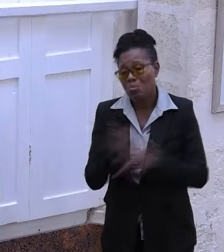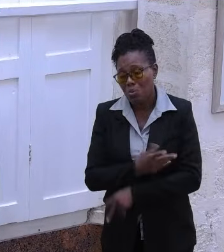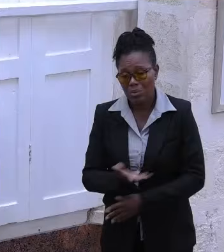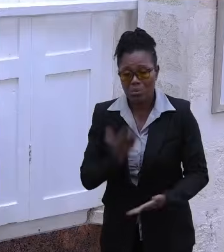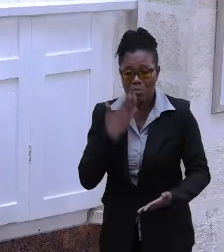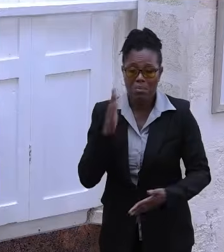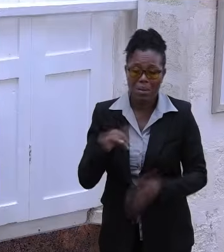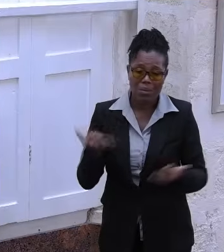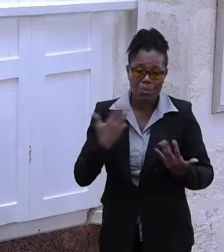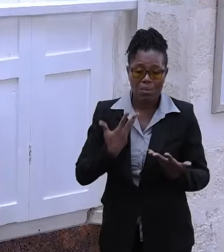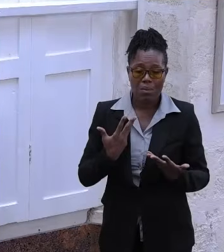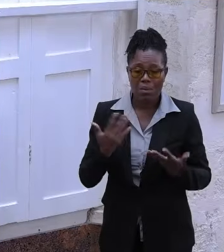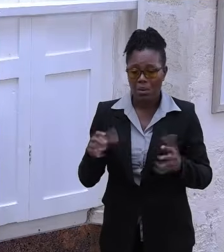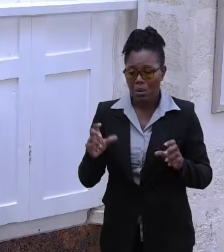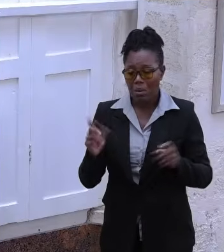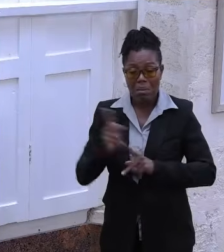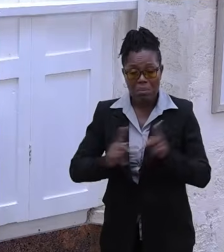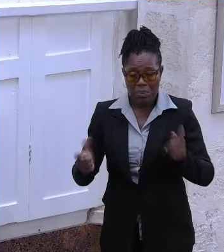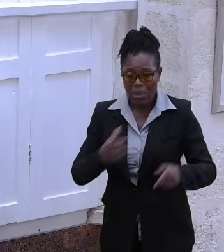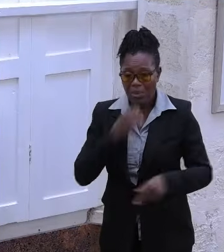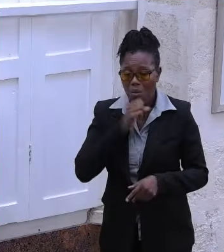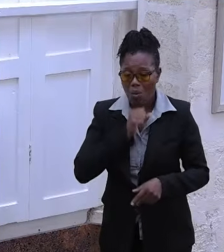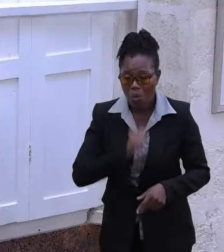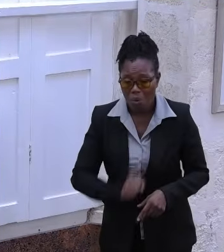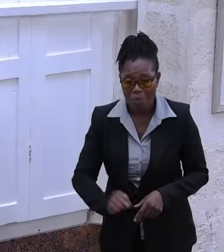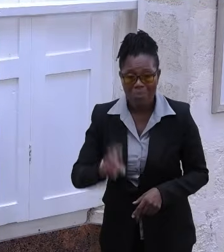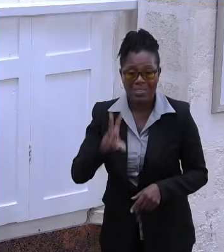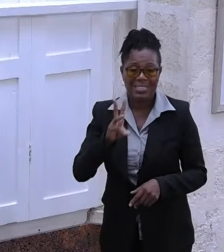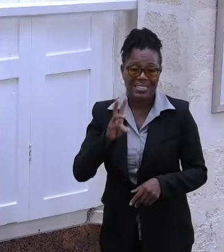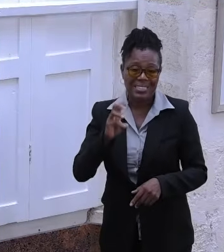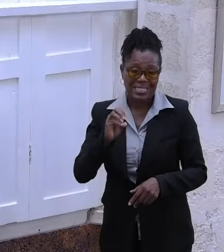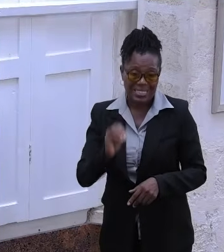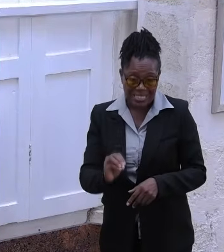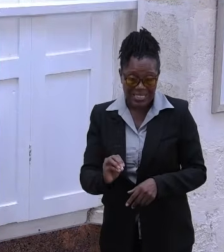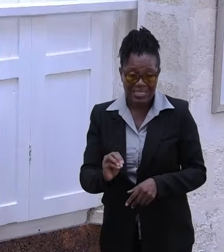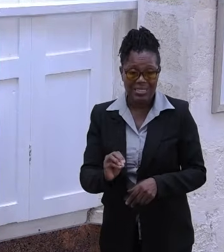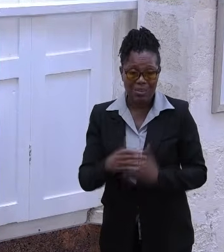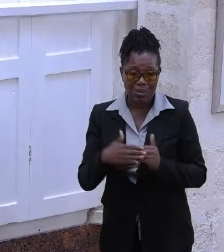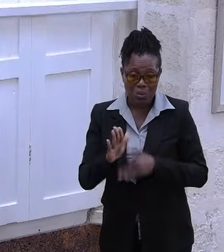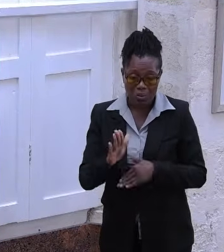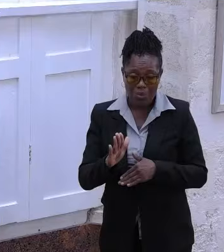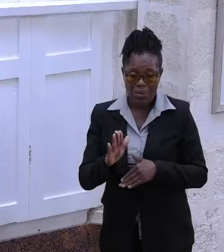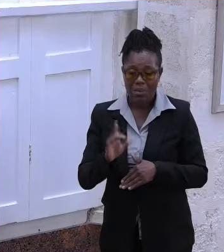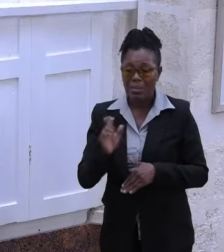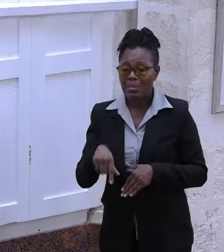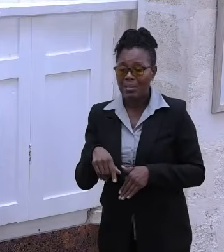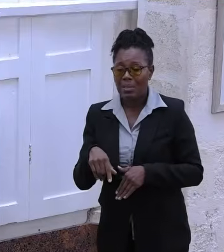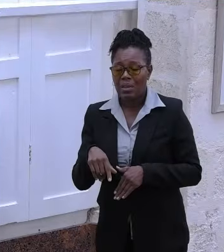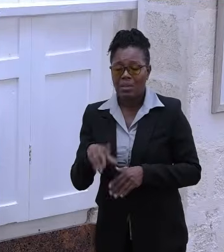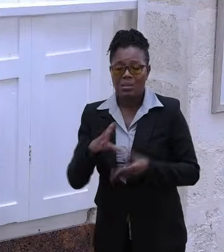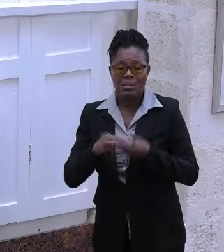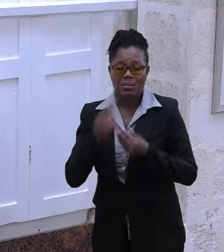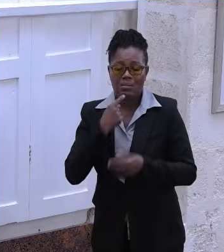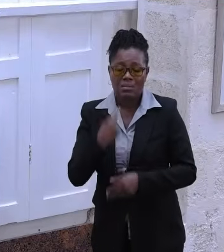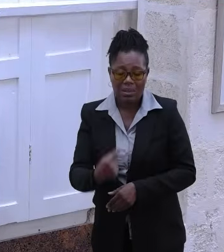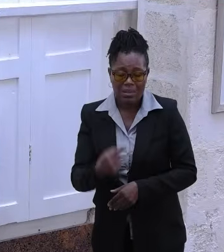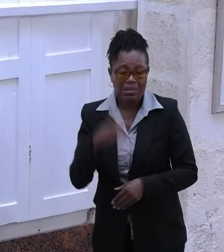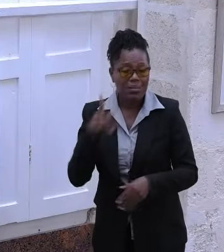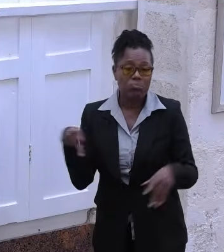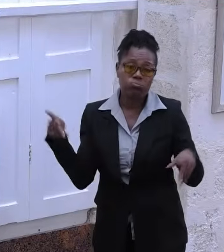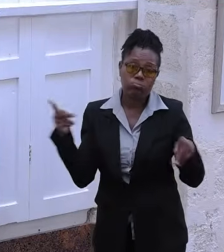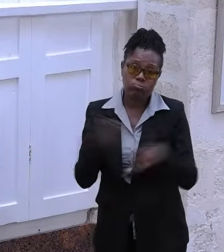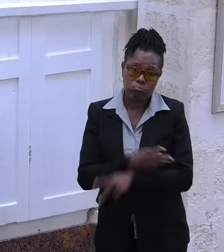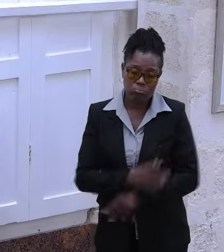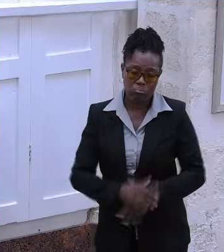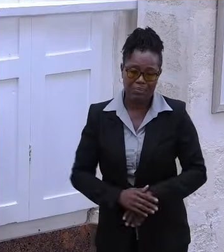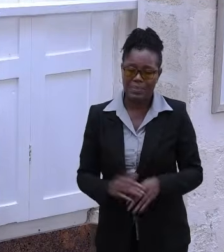aging population. Average age 60 tells you that you're already worse off. Equally, if you have a school